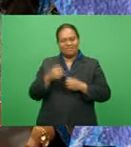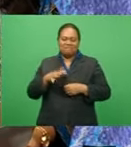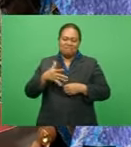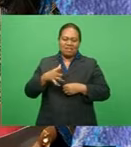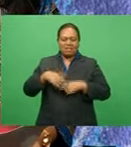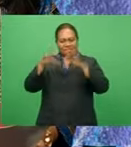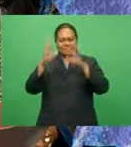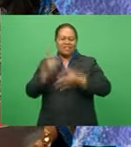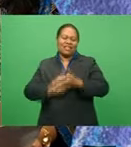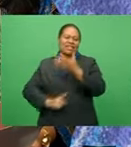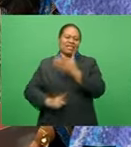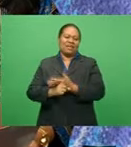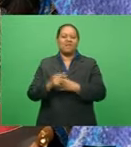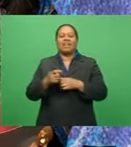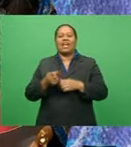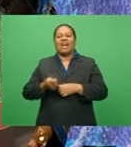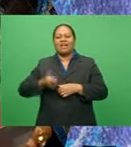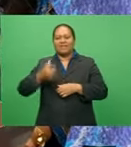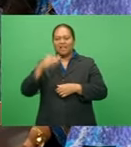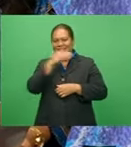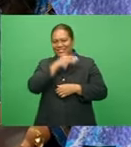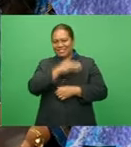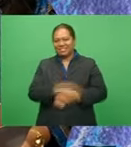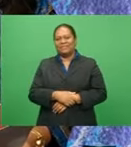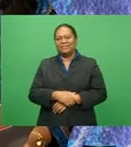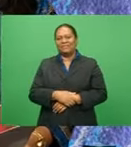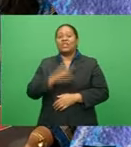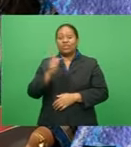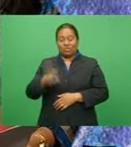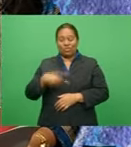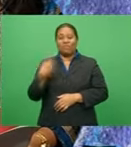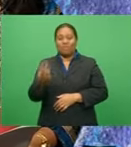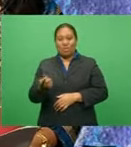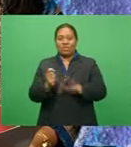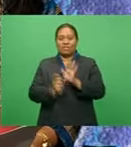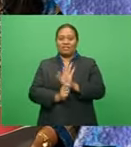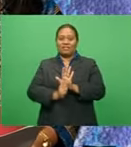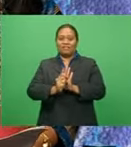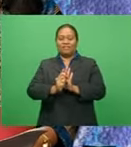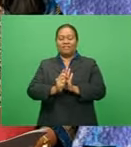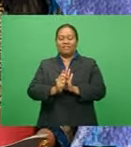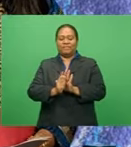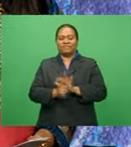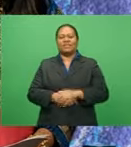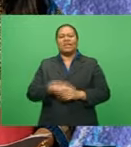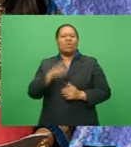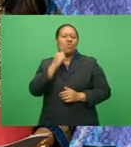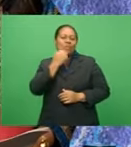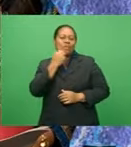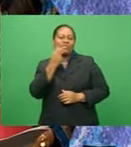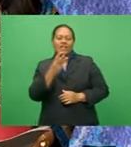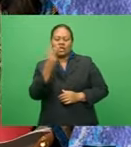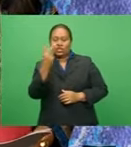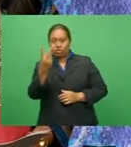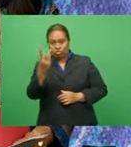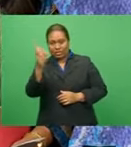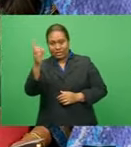odd showers after lunch. Tomorrow's temps, Lambasa will have warm temps of 32